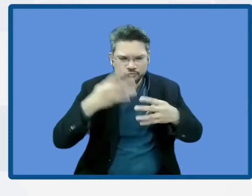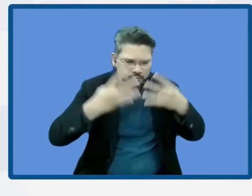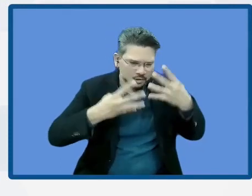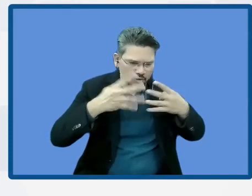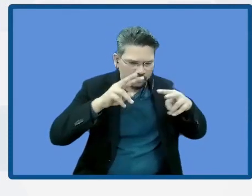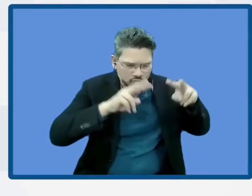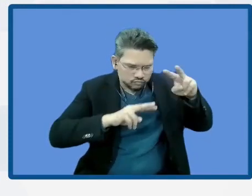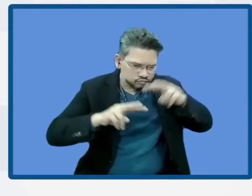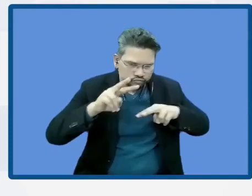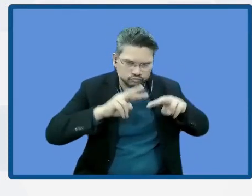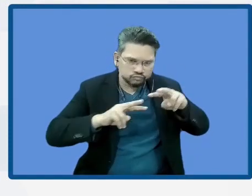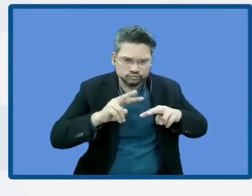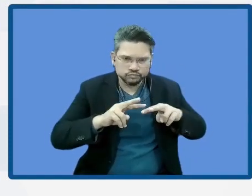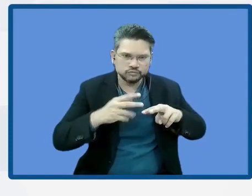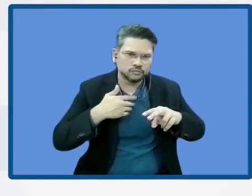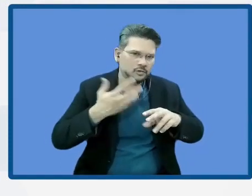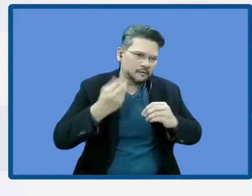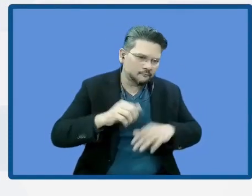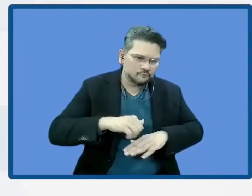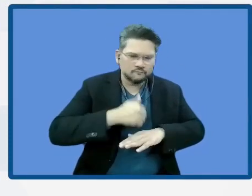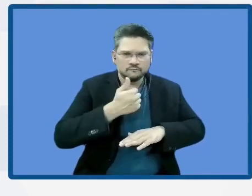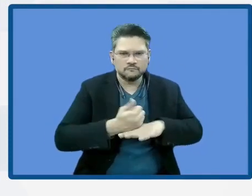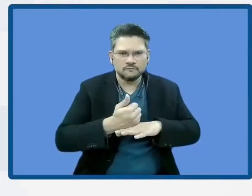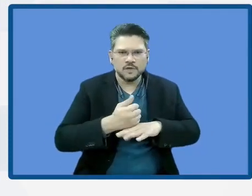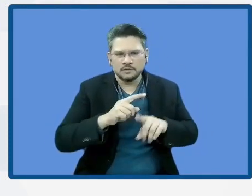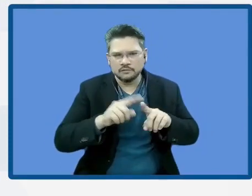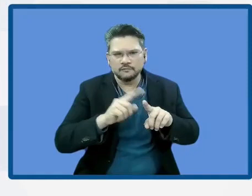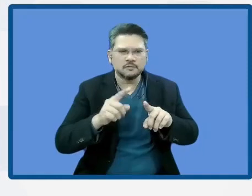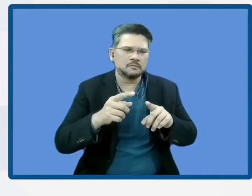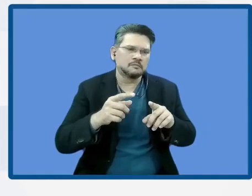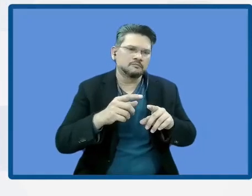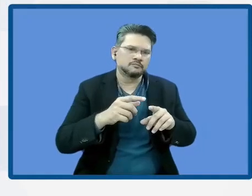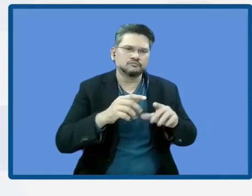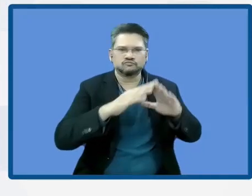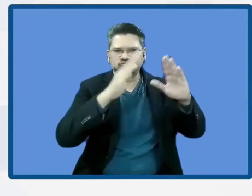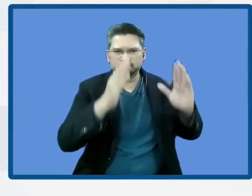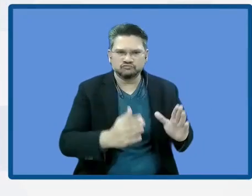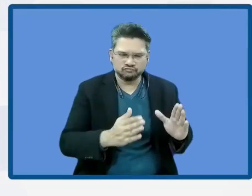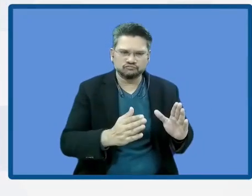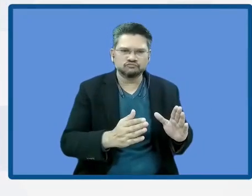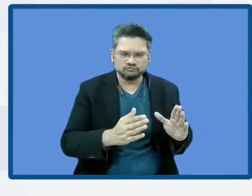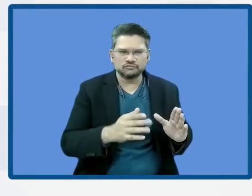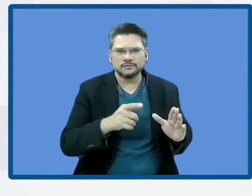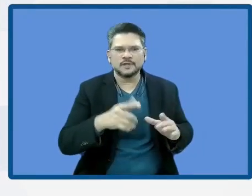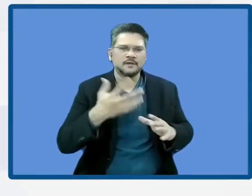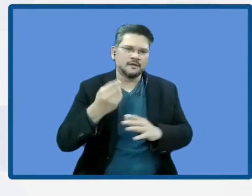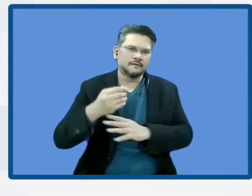multimeter stations, digital models that have been able to be developed through drones.